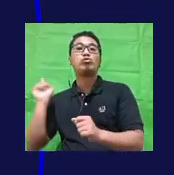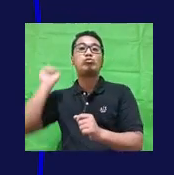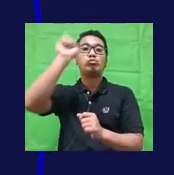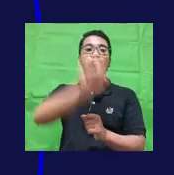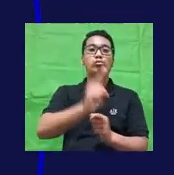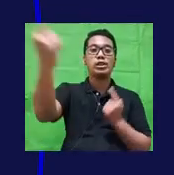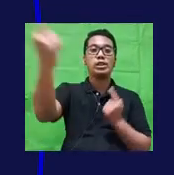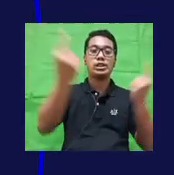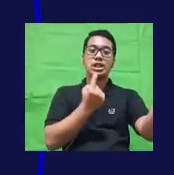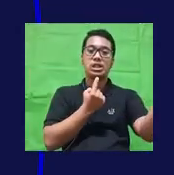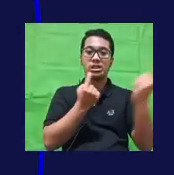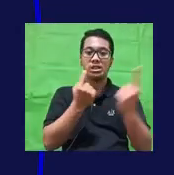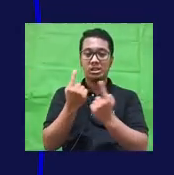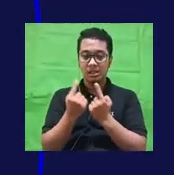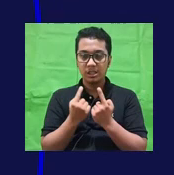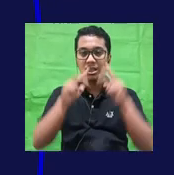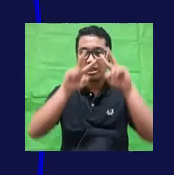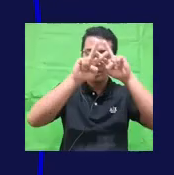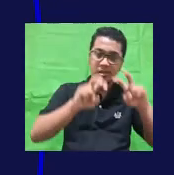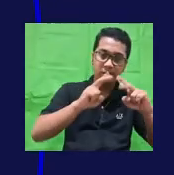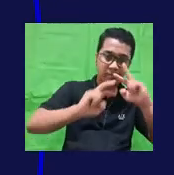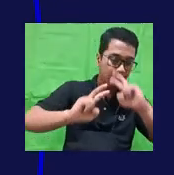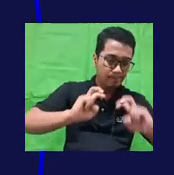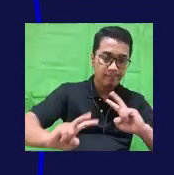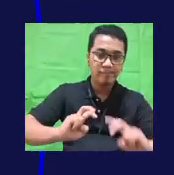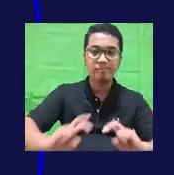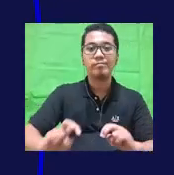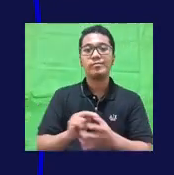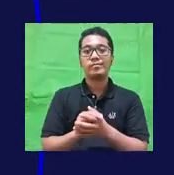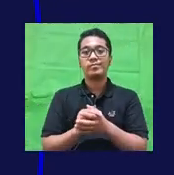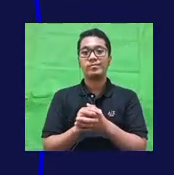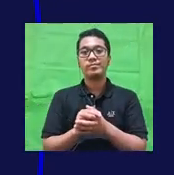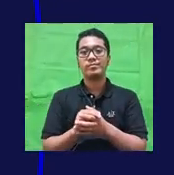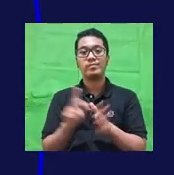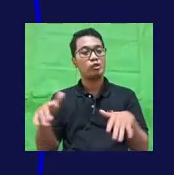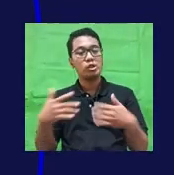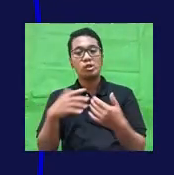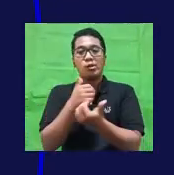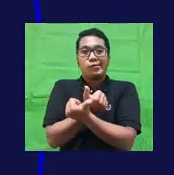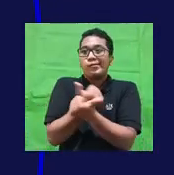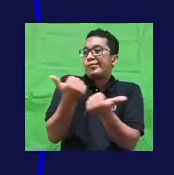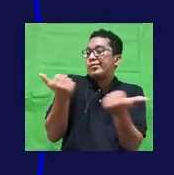I understood that it was very complex and there was so many